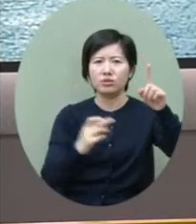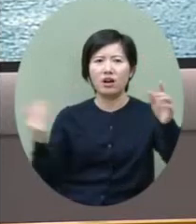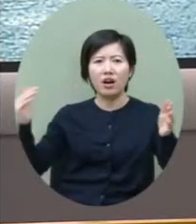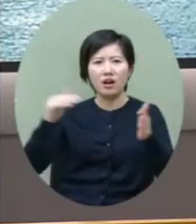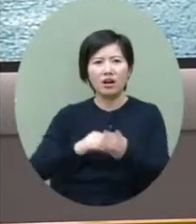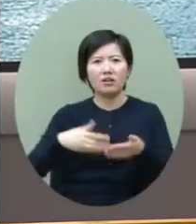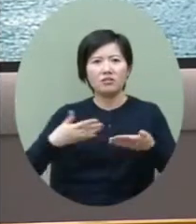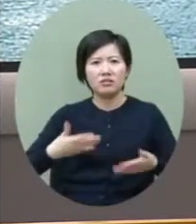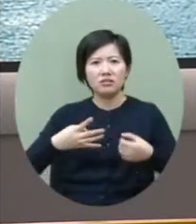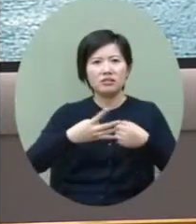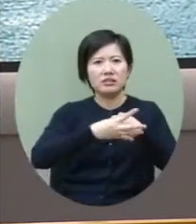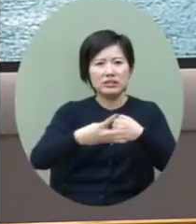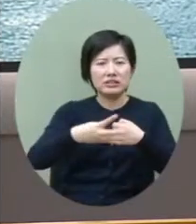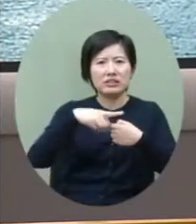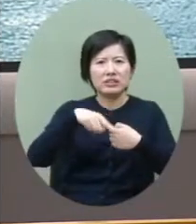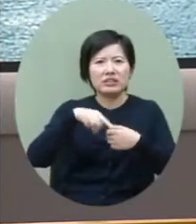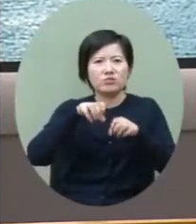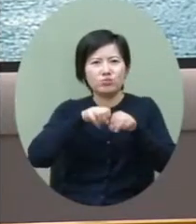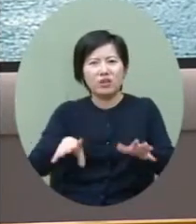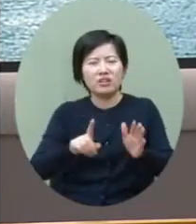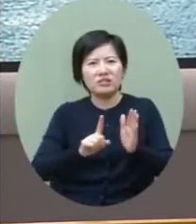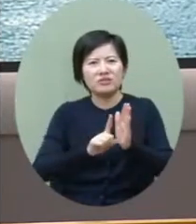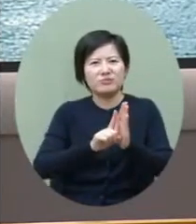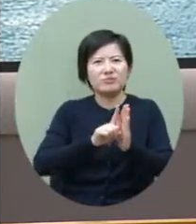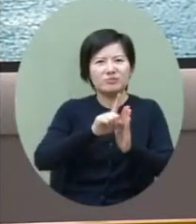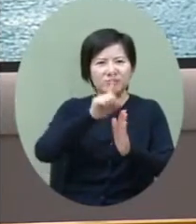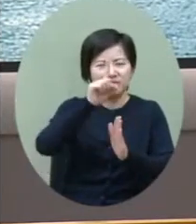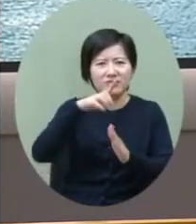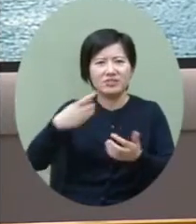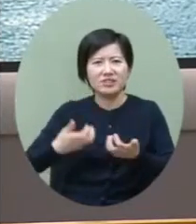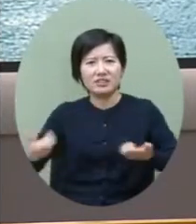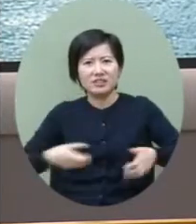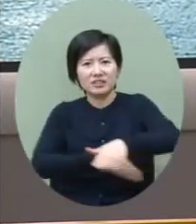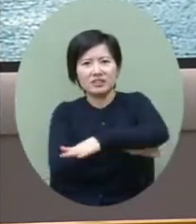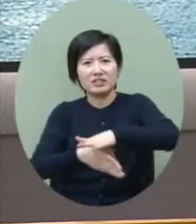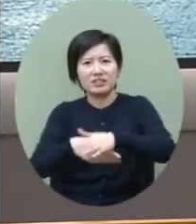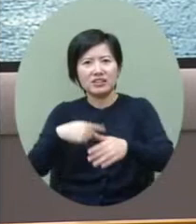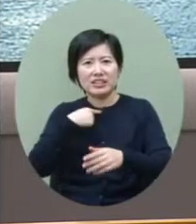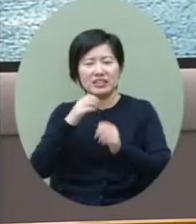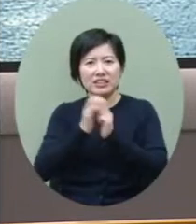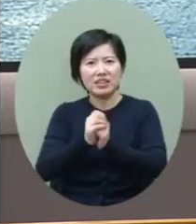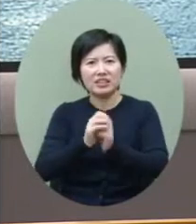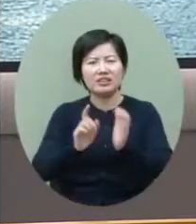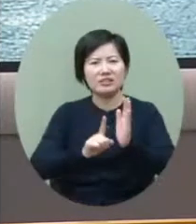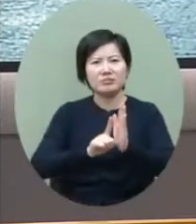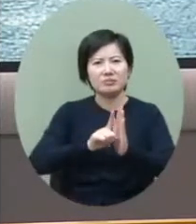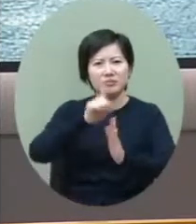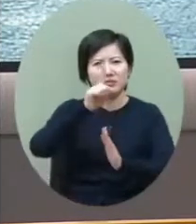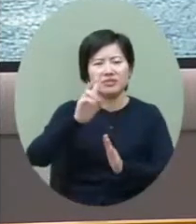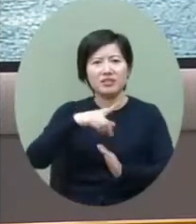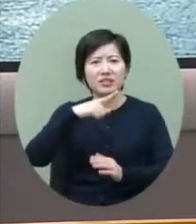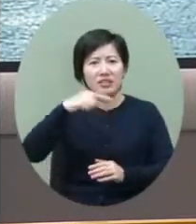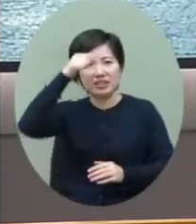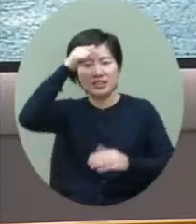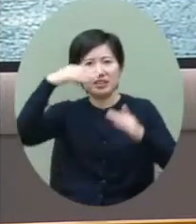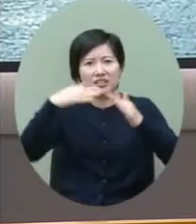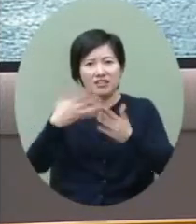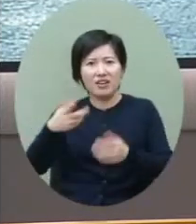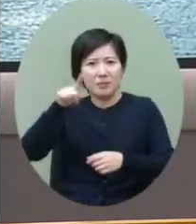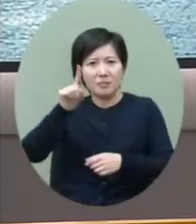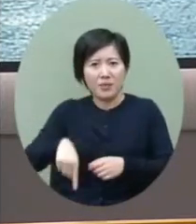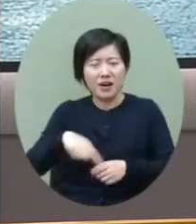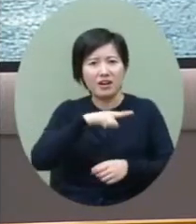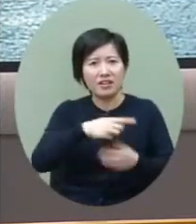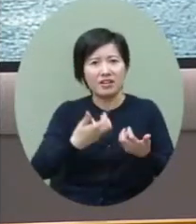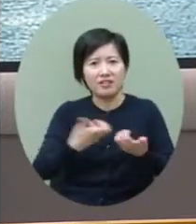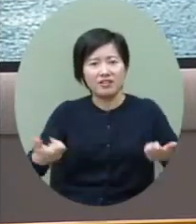tank capability. And we know that now that there's been an increase in cases, and so we have